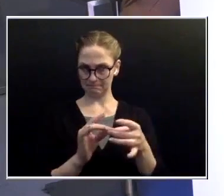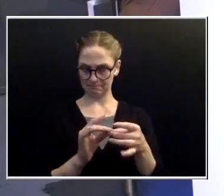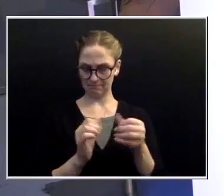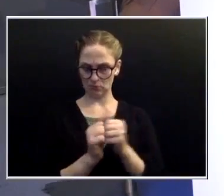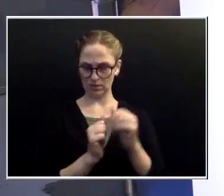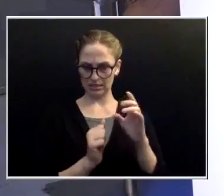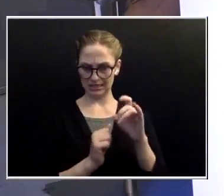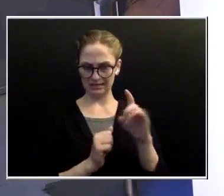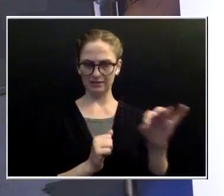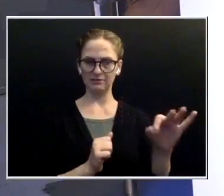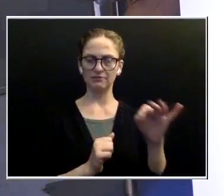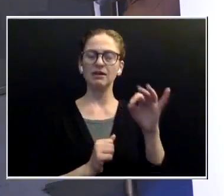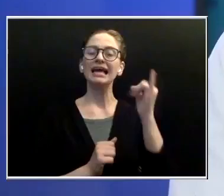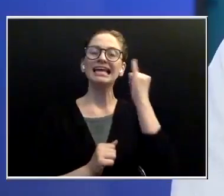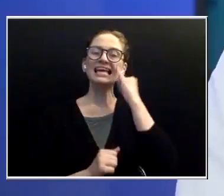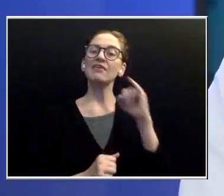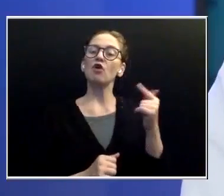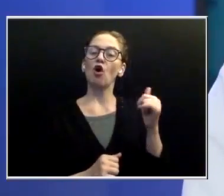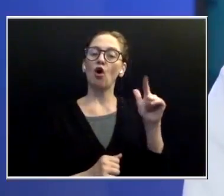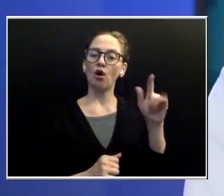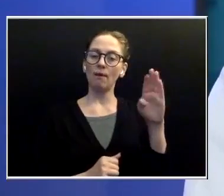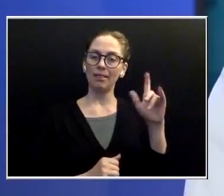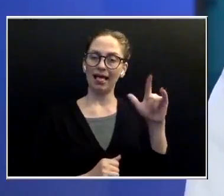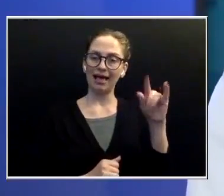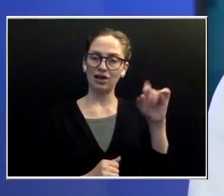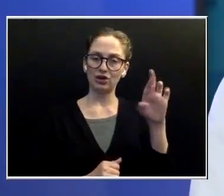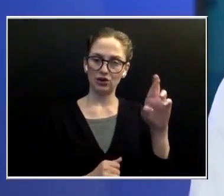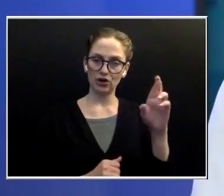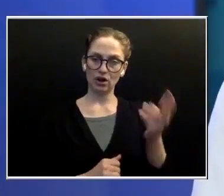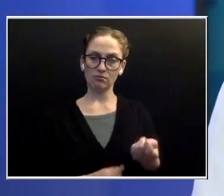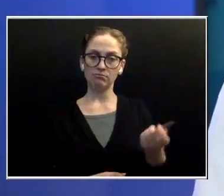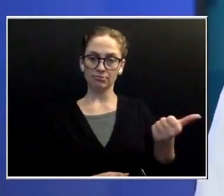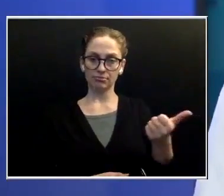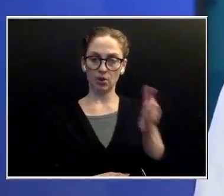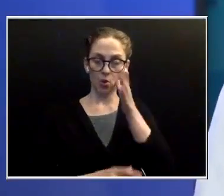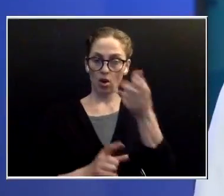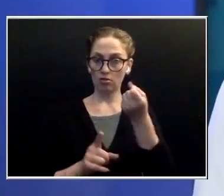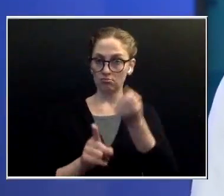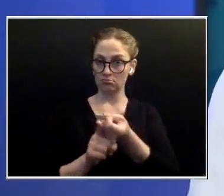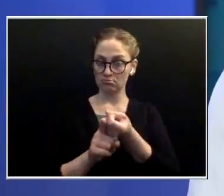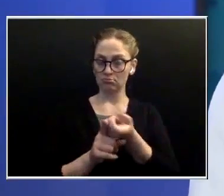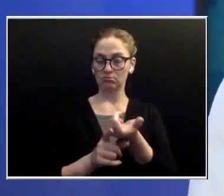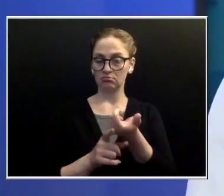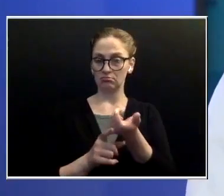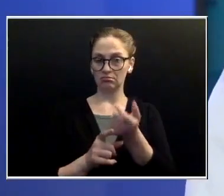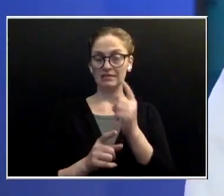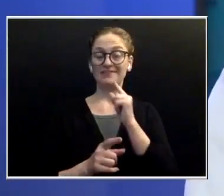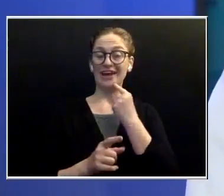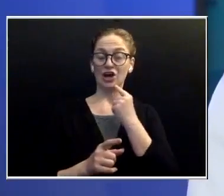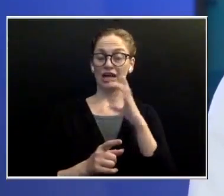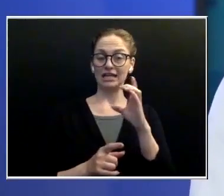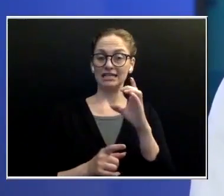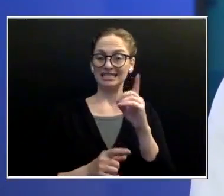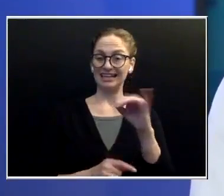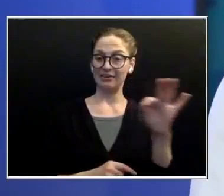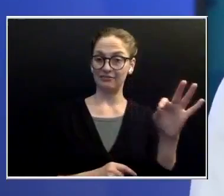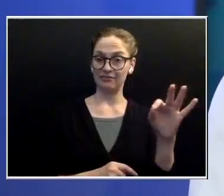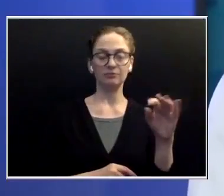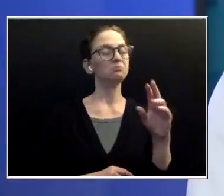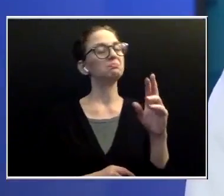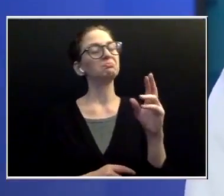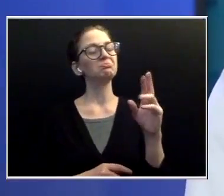diff? That's a good question, actually. There are no studies that have shown this. So we follow evidence-based medicine, and so far we don't have any evidence that